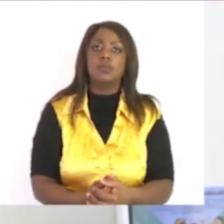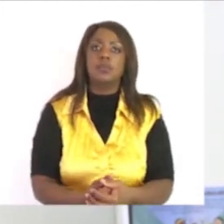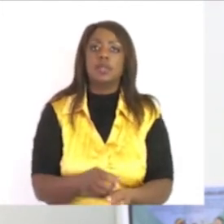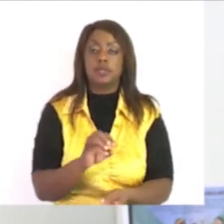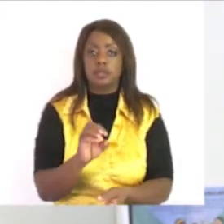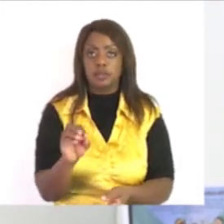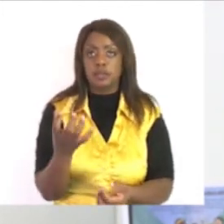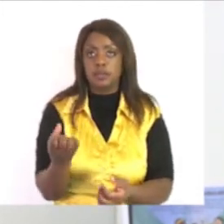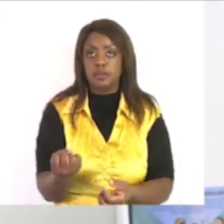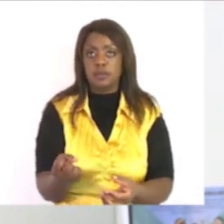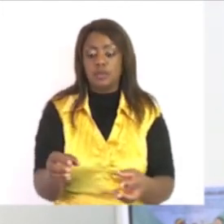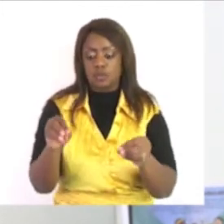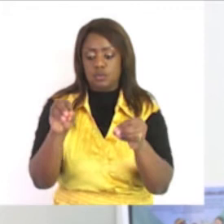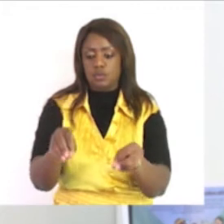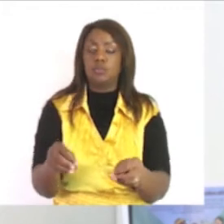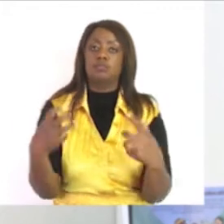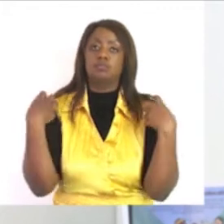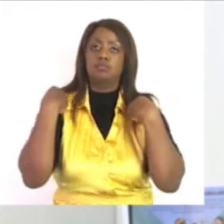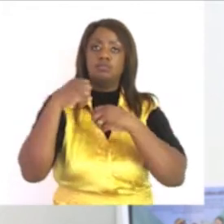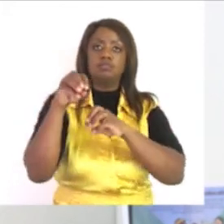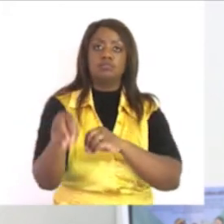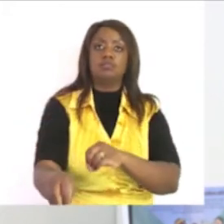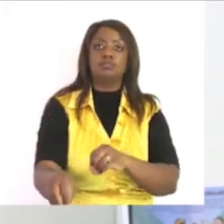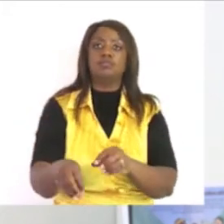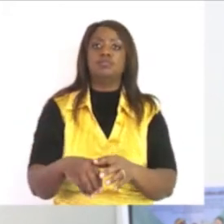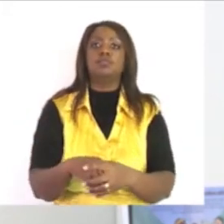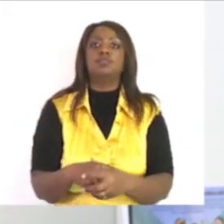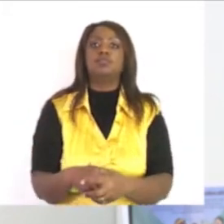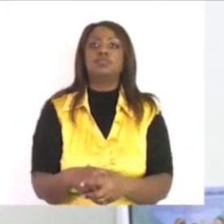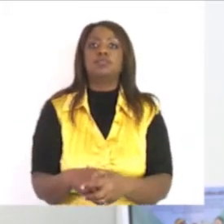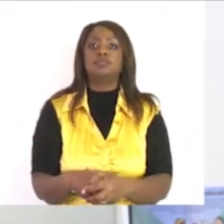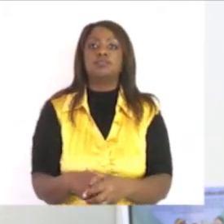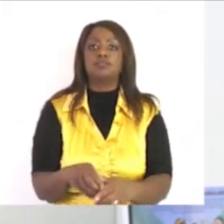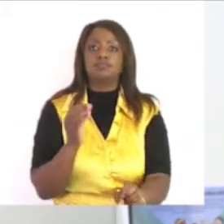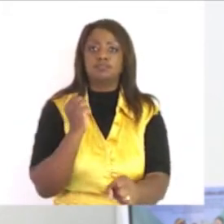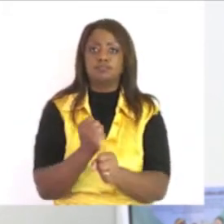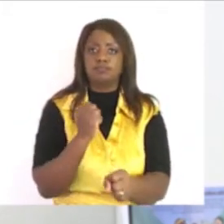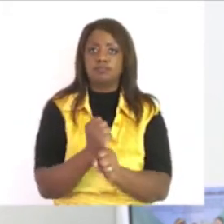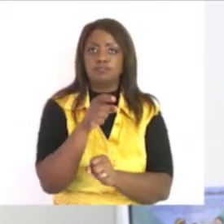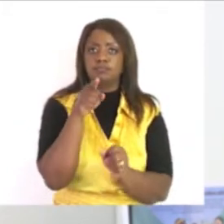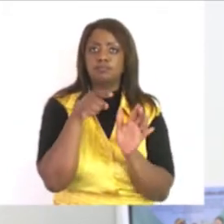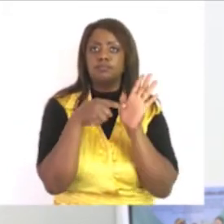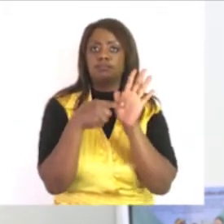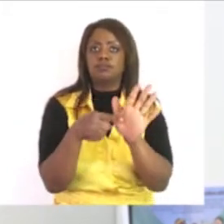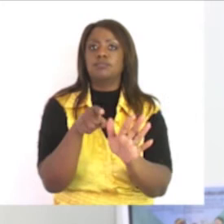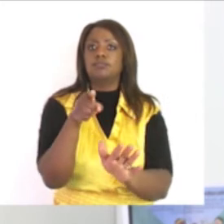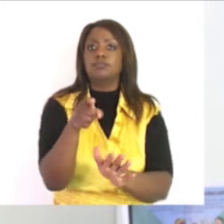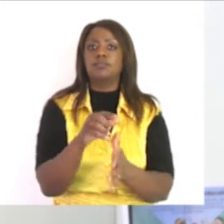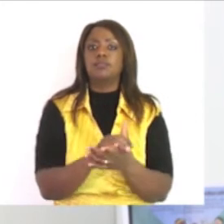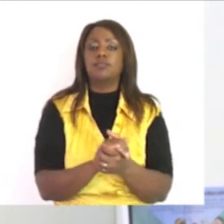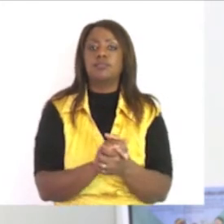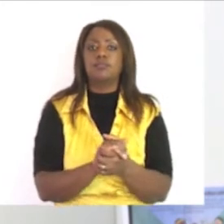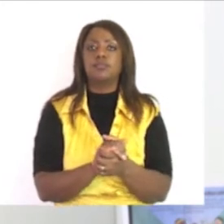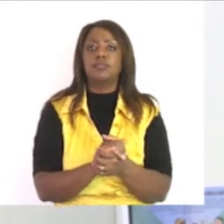0, then we have to place it here in this manner that, okay,